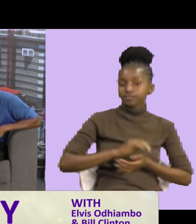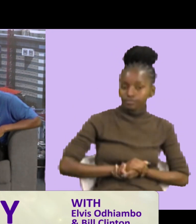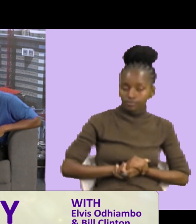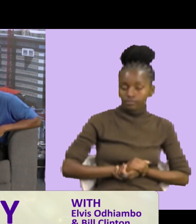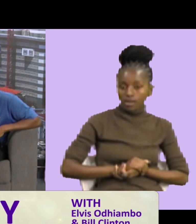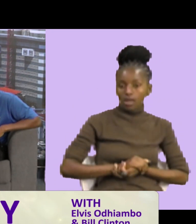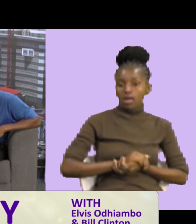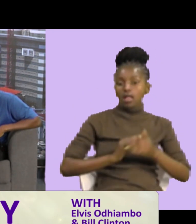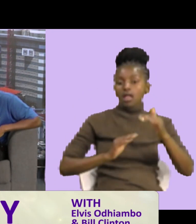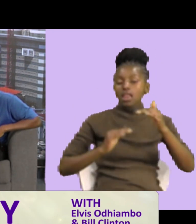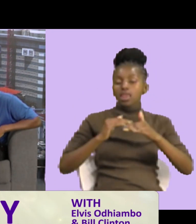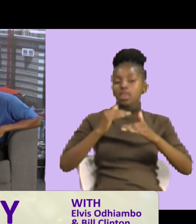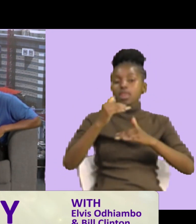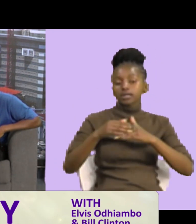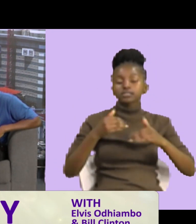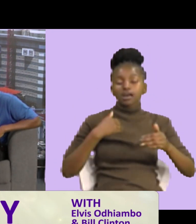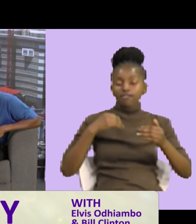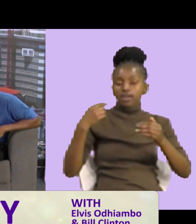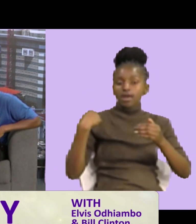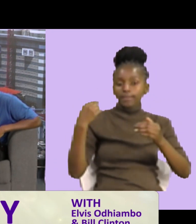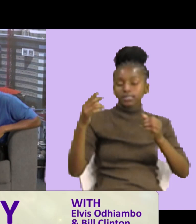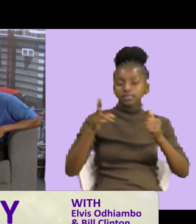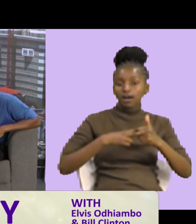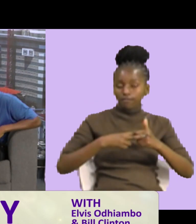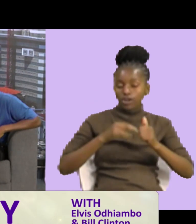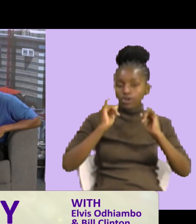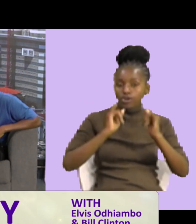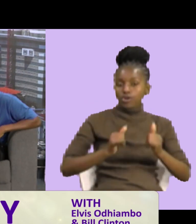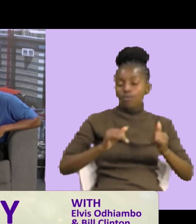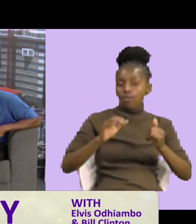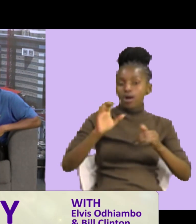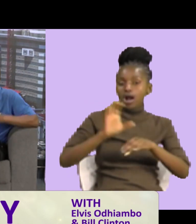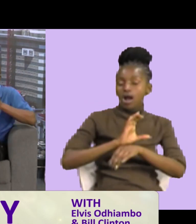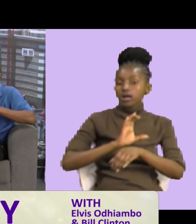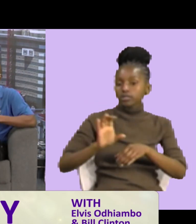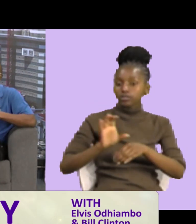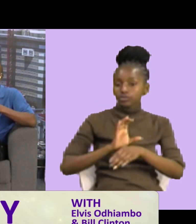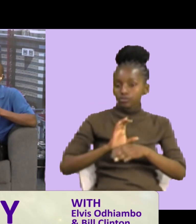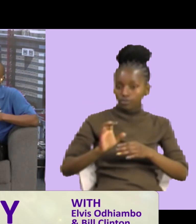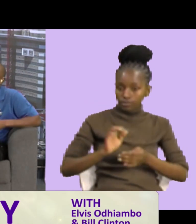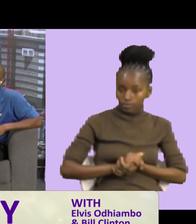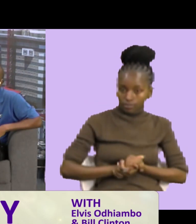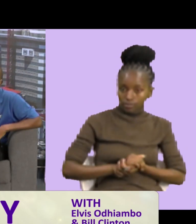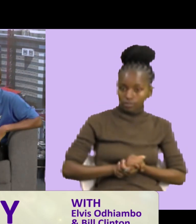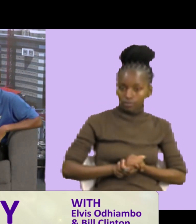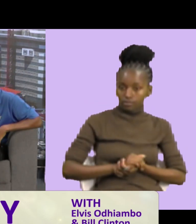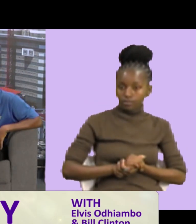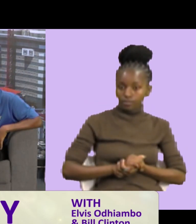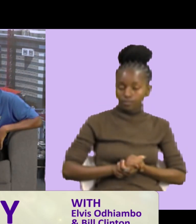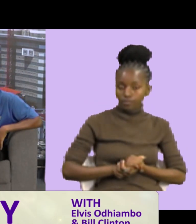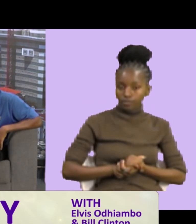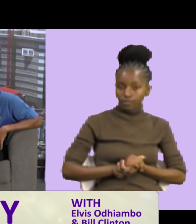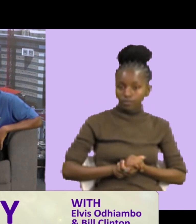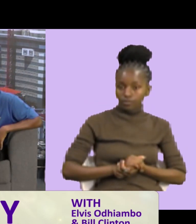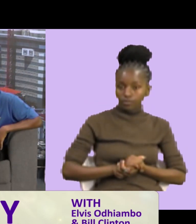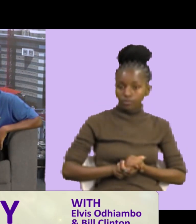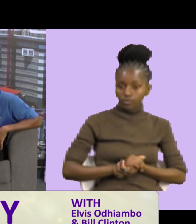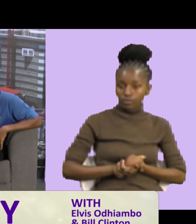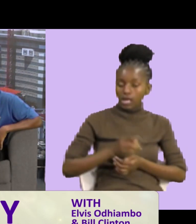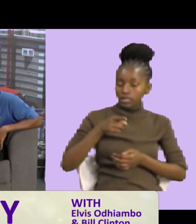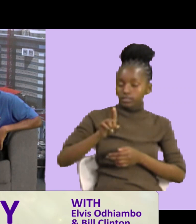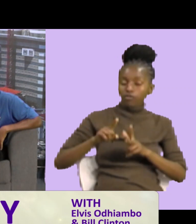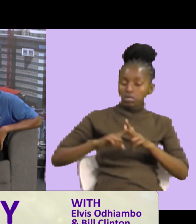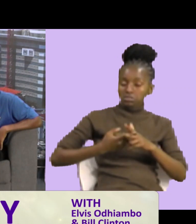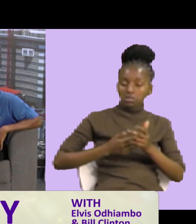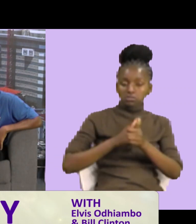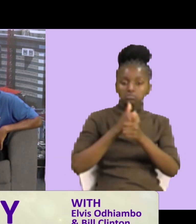is Newcastle with 20 points. Now, Eddie Howe's side, of course, started off. Yes, they started off the season